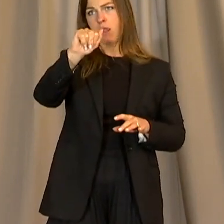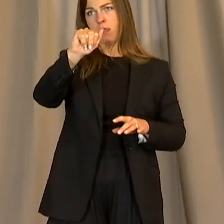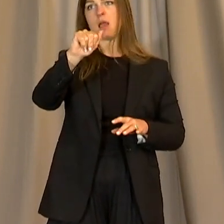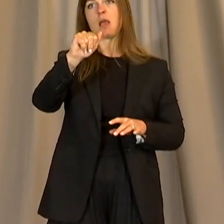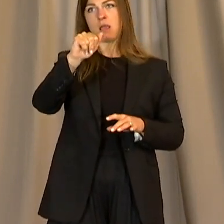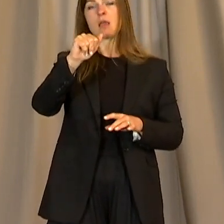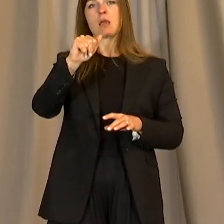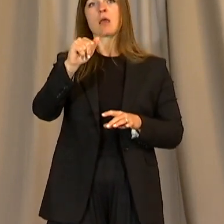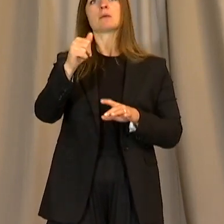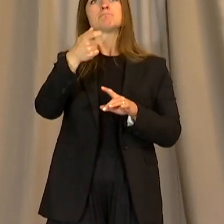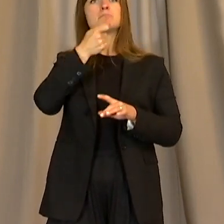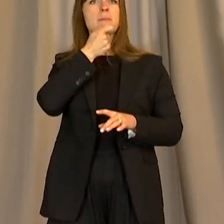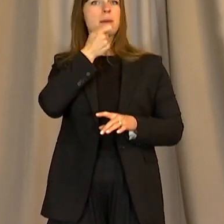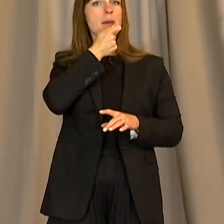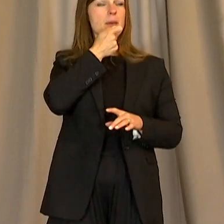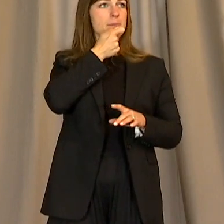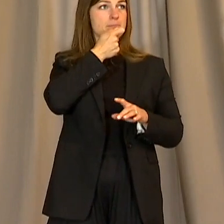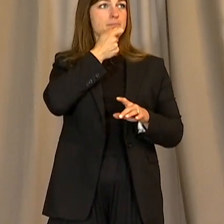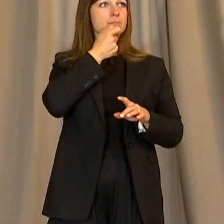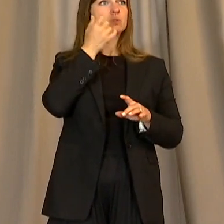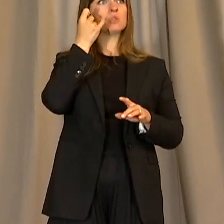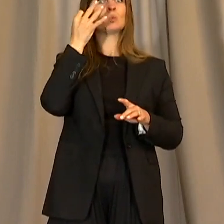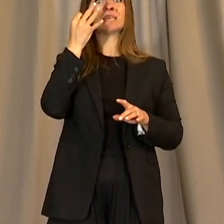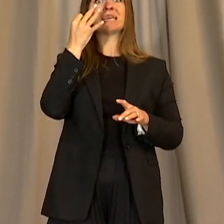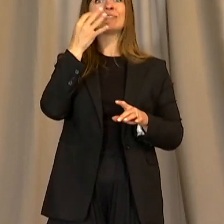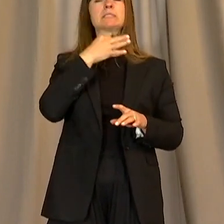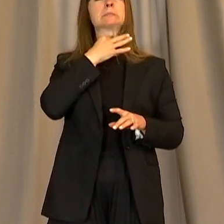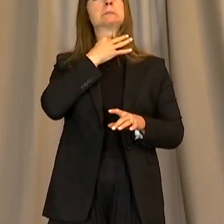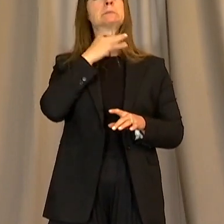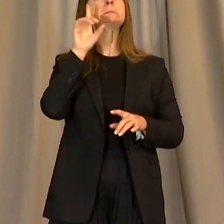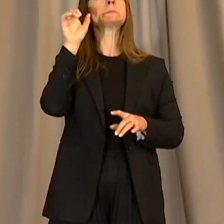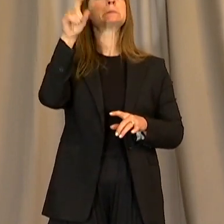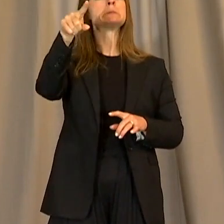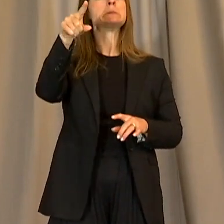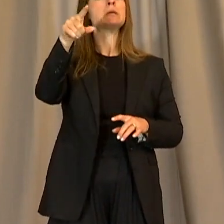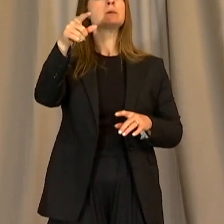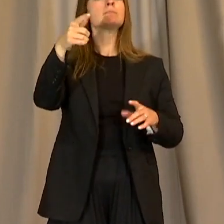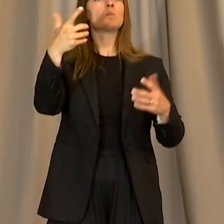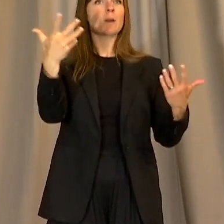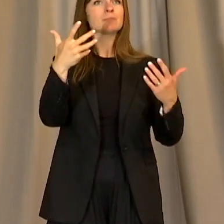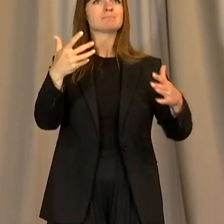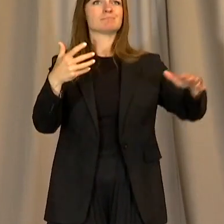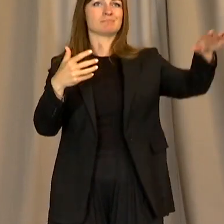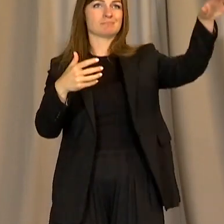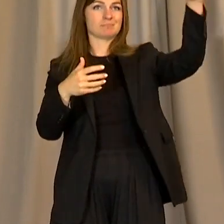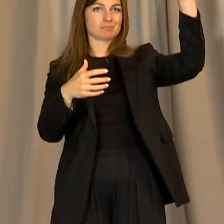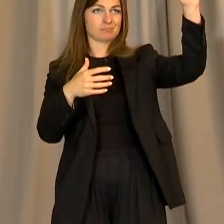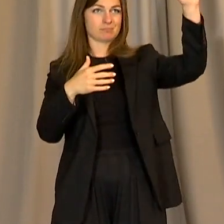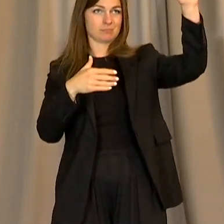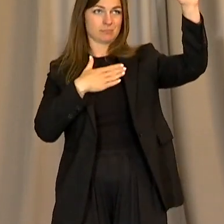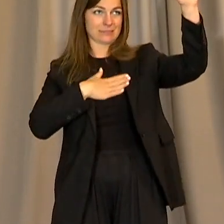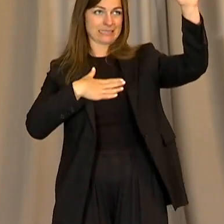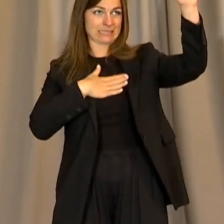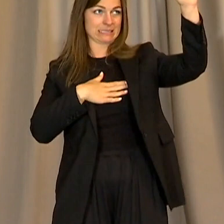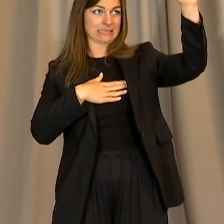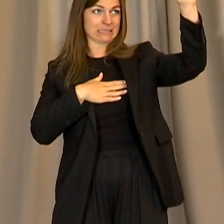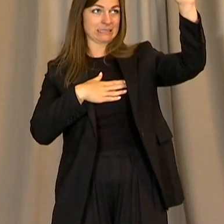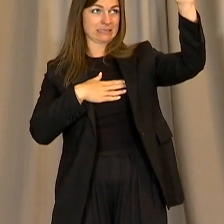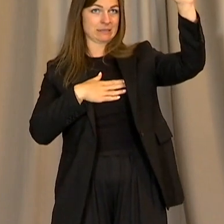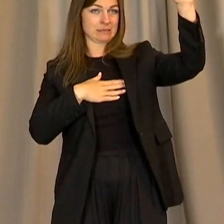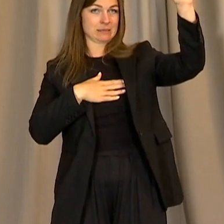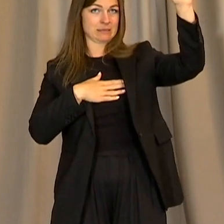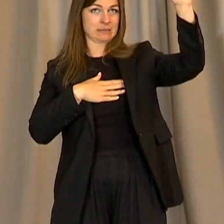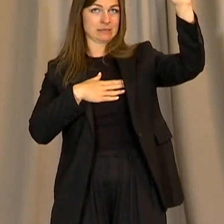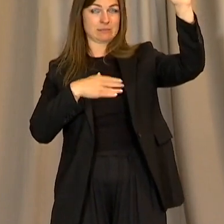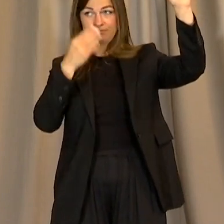has the mic. So if you have questions, what we do ask is that you raise your hand. Please provide a